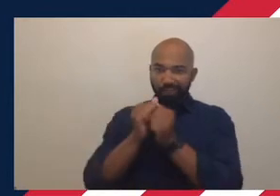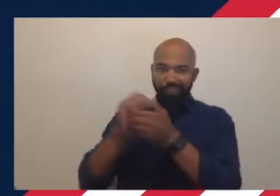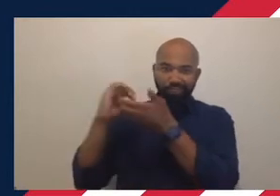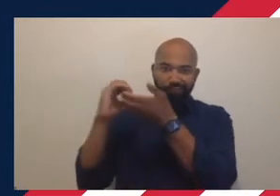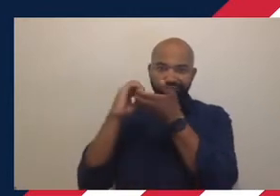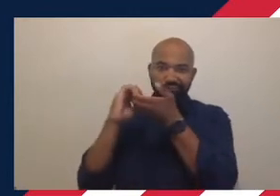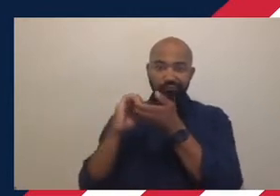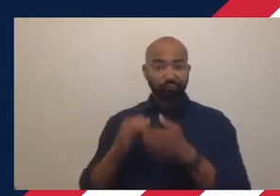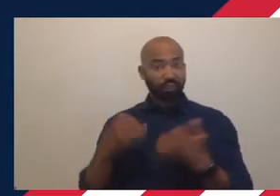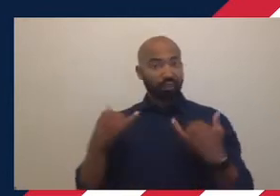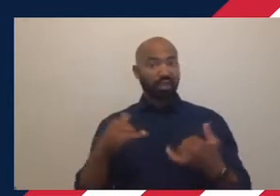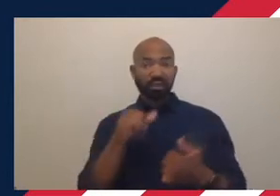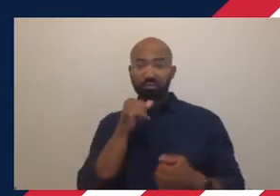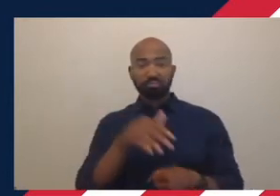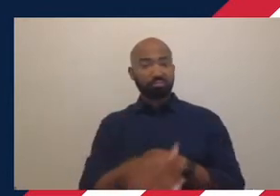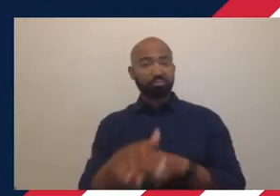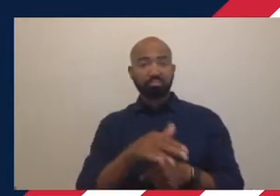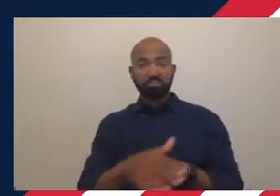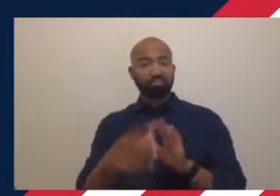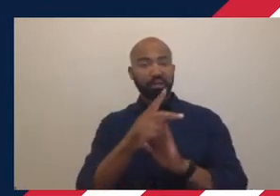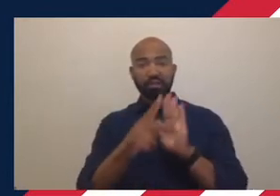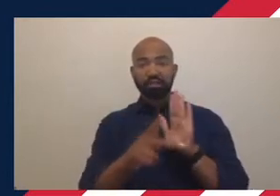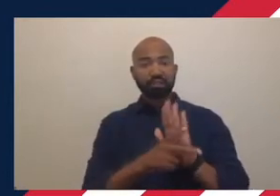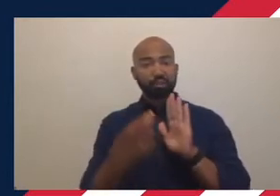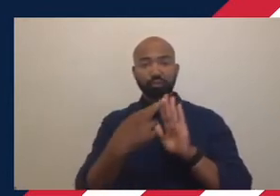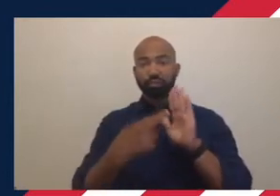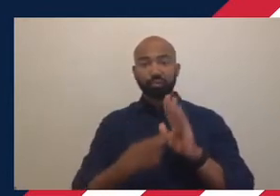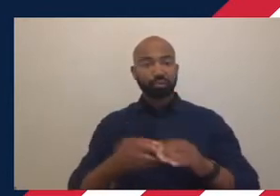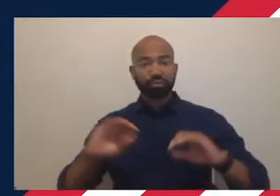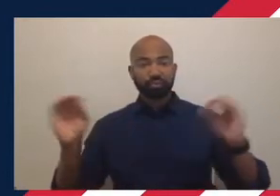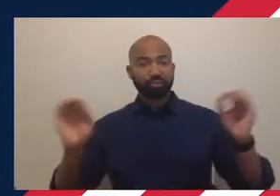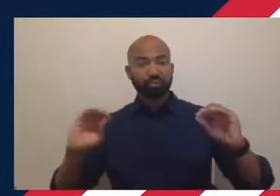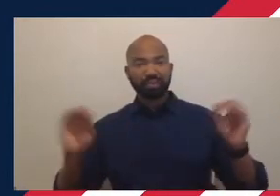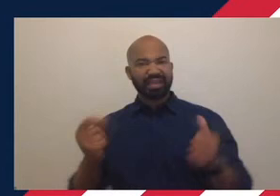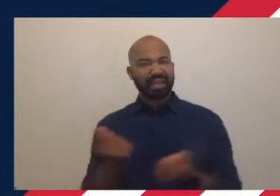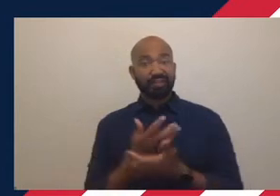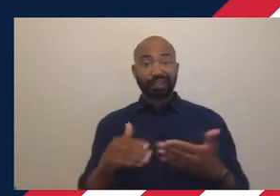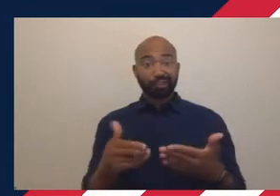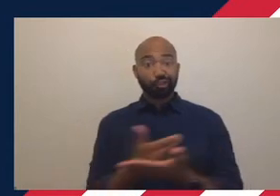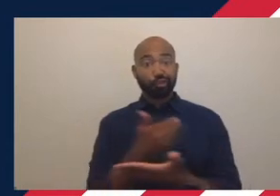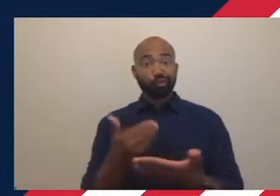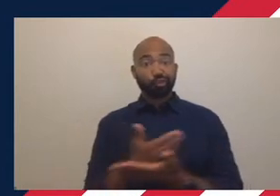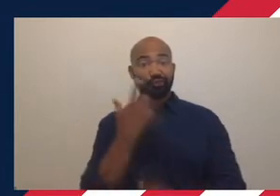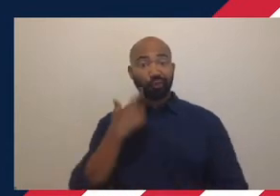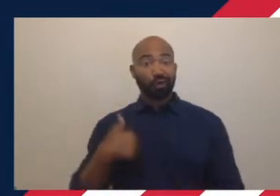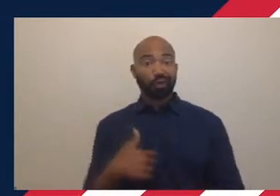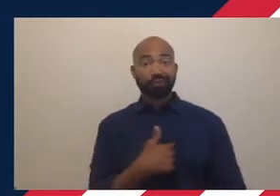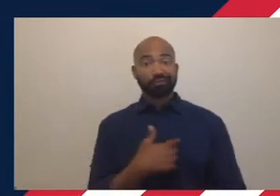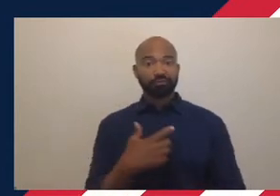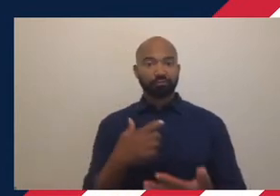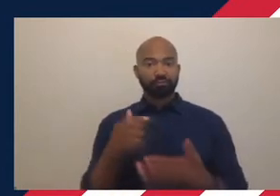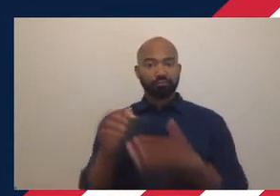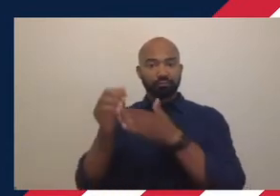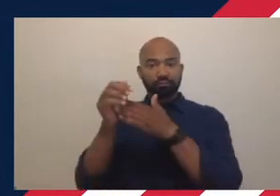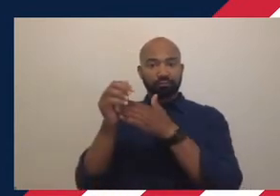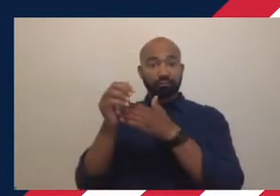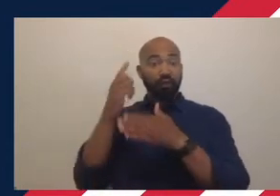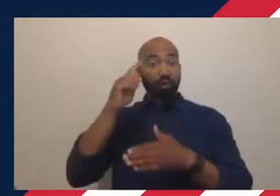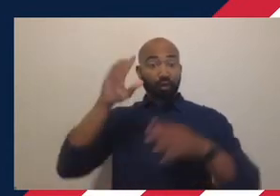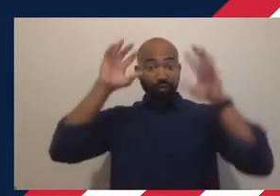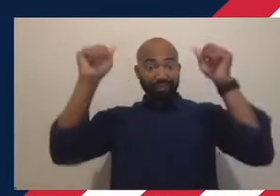policies and everything being kind of new and novel and lack of leadership on the national